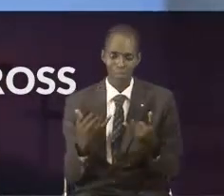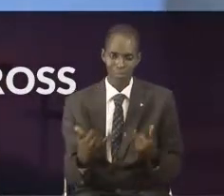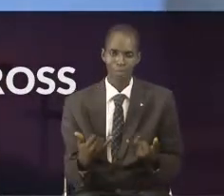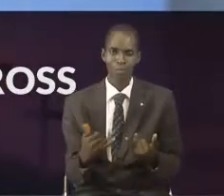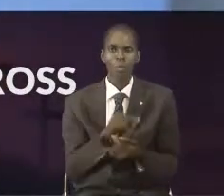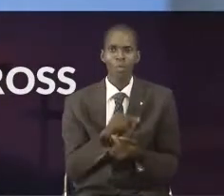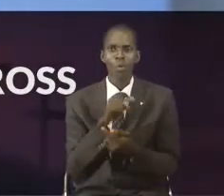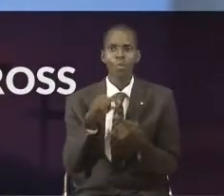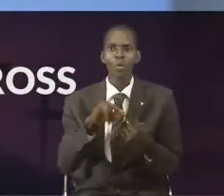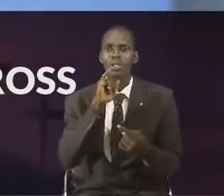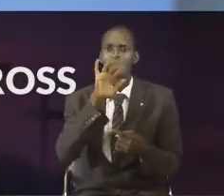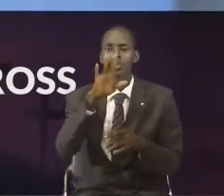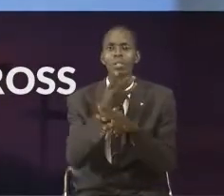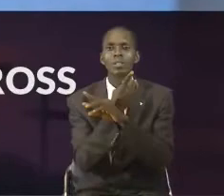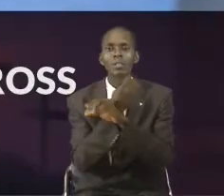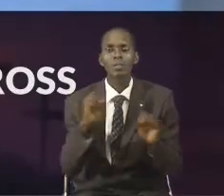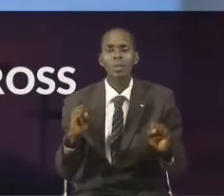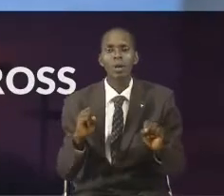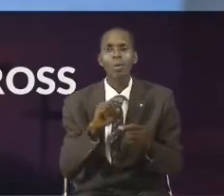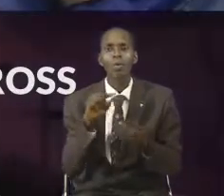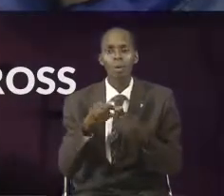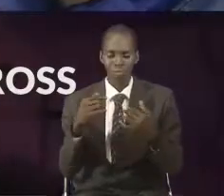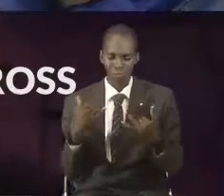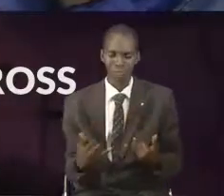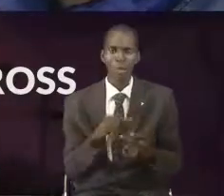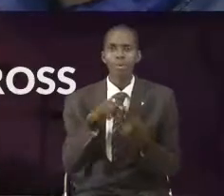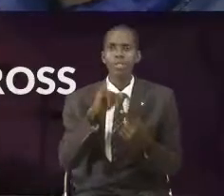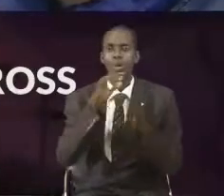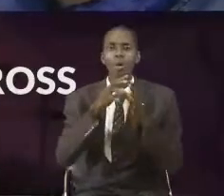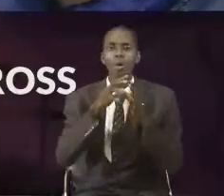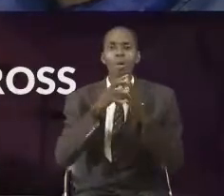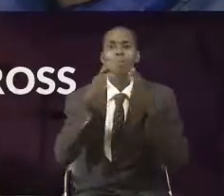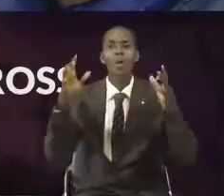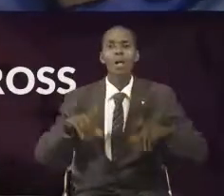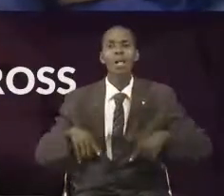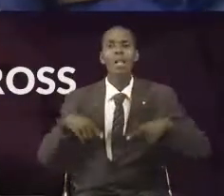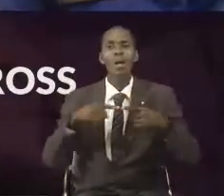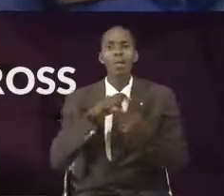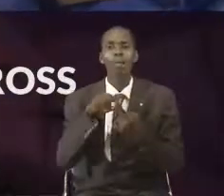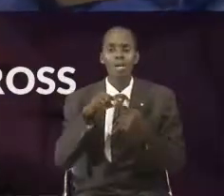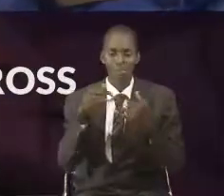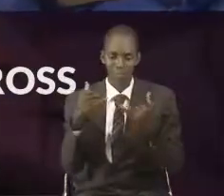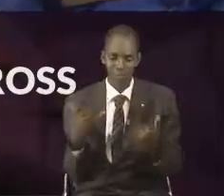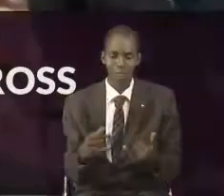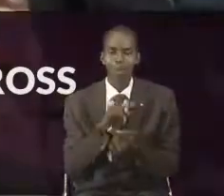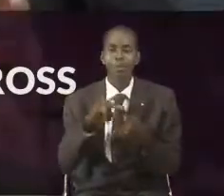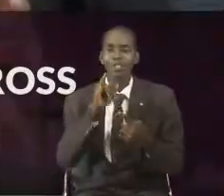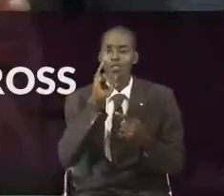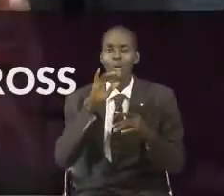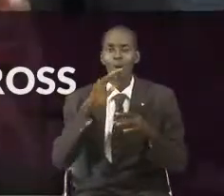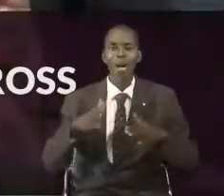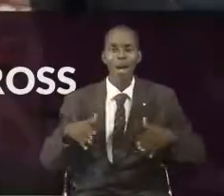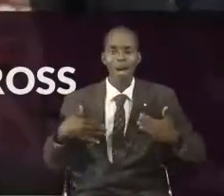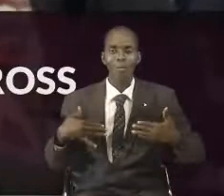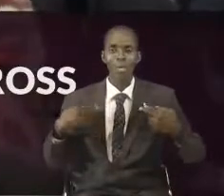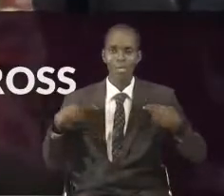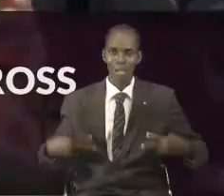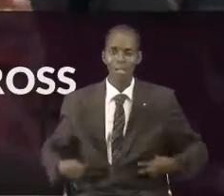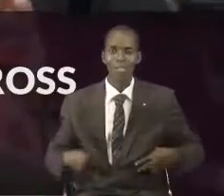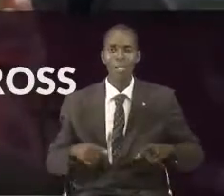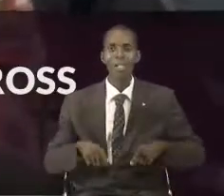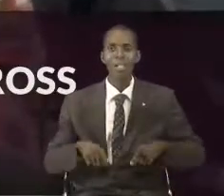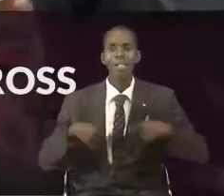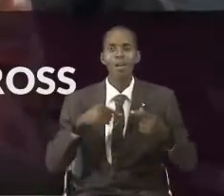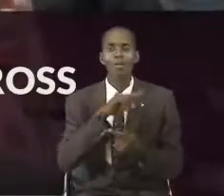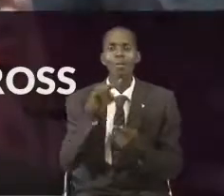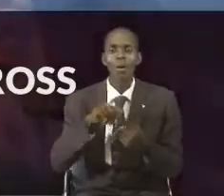now when is your salvation? Now when is your deliverance? When is your abundant life? When